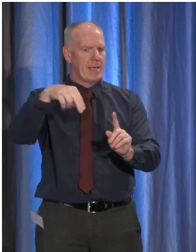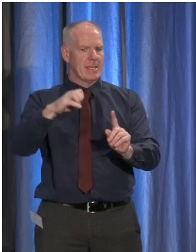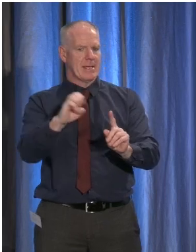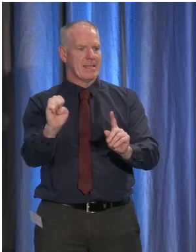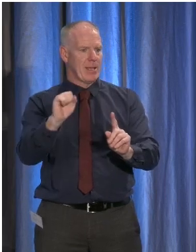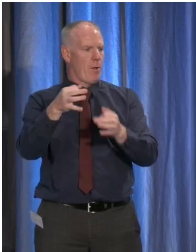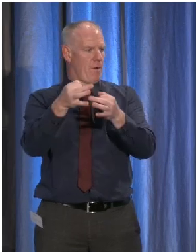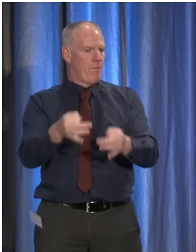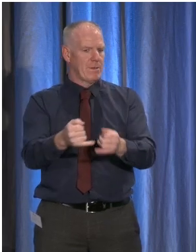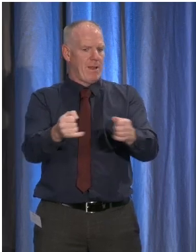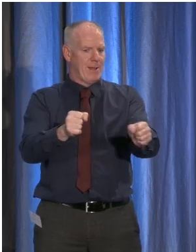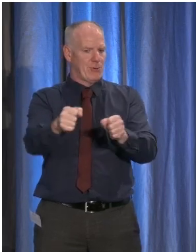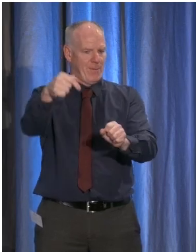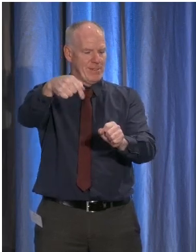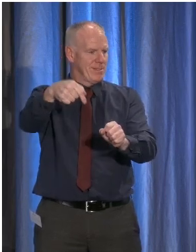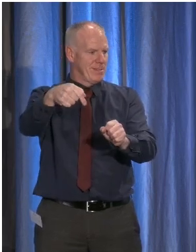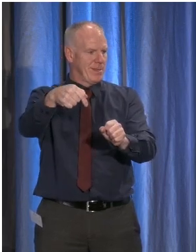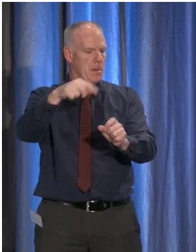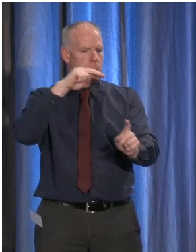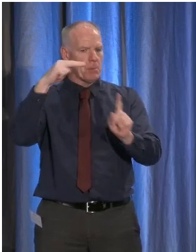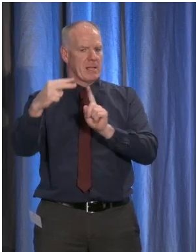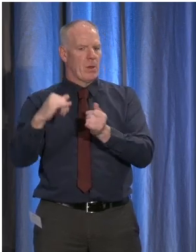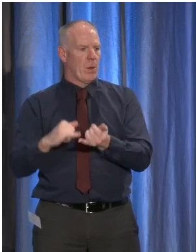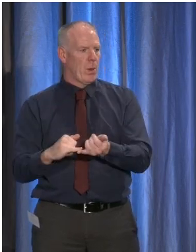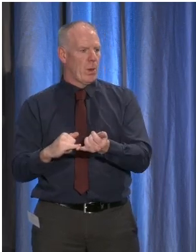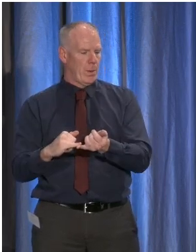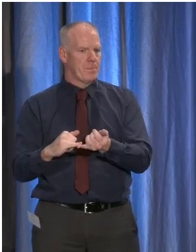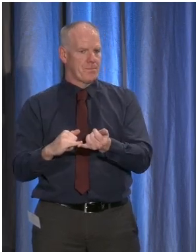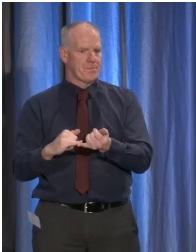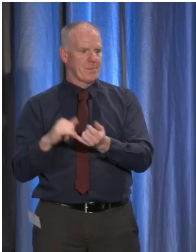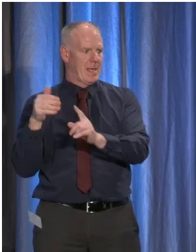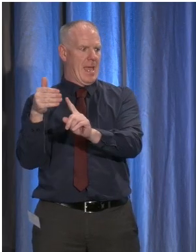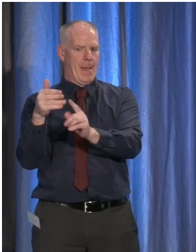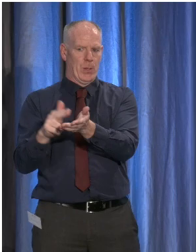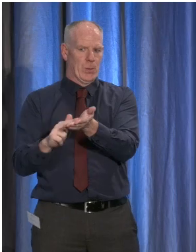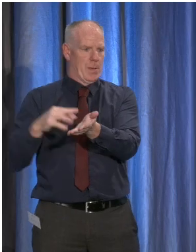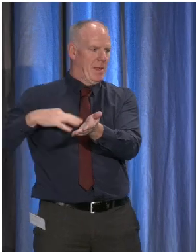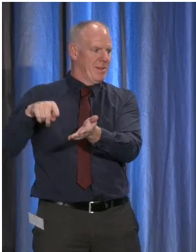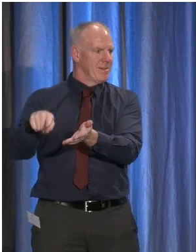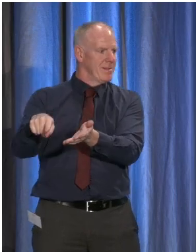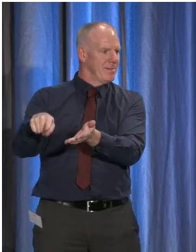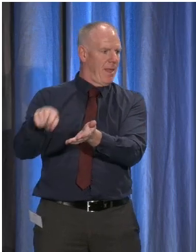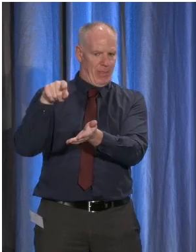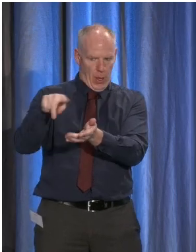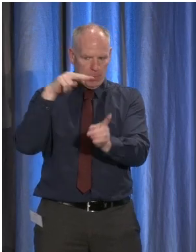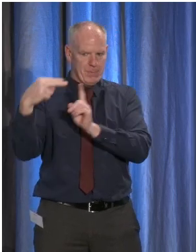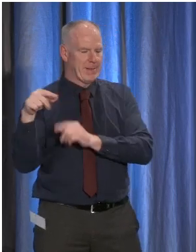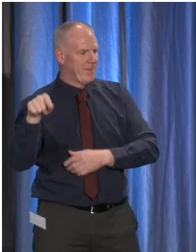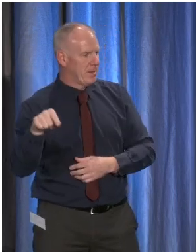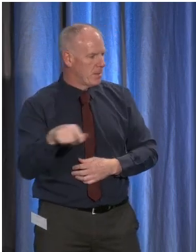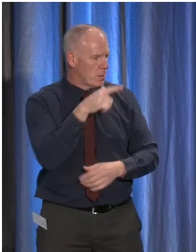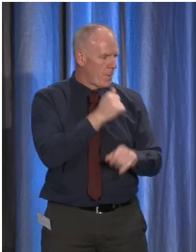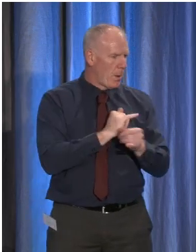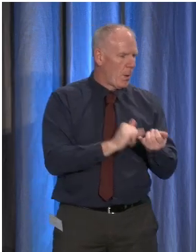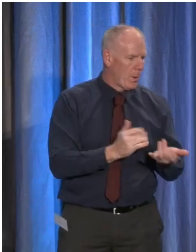NCSE's frontline services from the perspectives of its intended beneficiaries. So, of course, we're talking